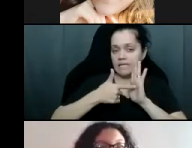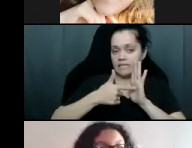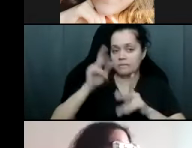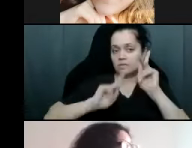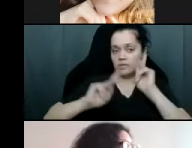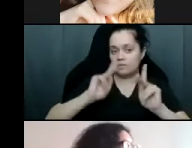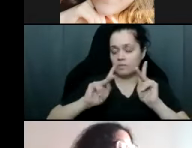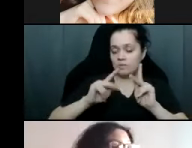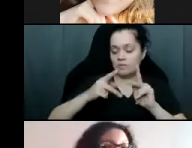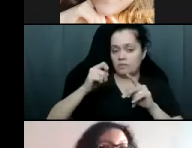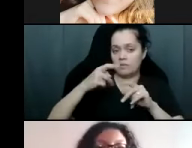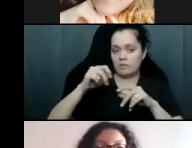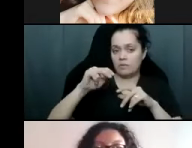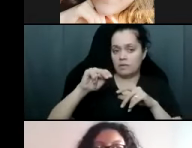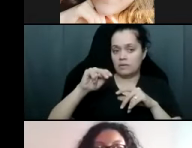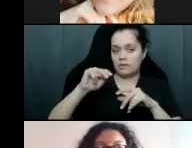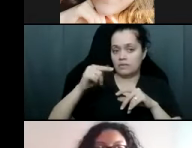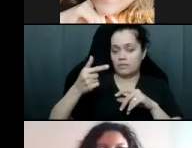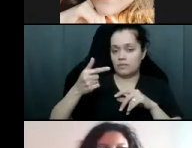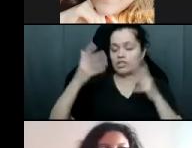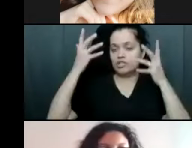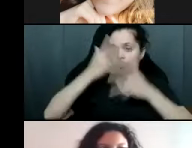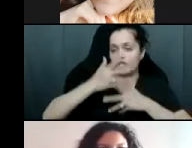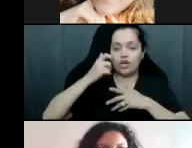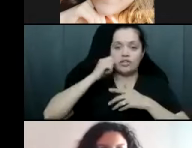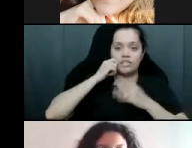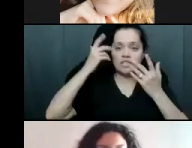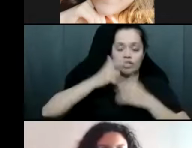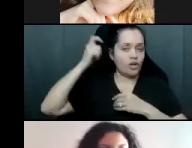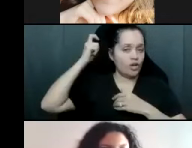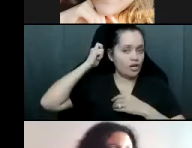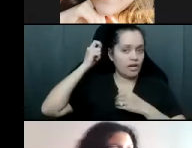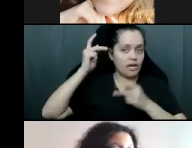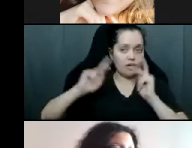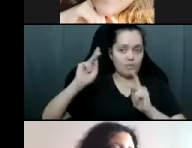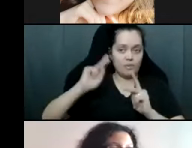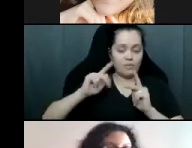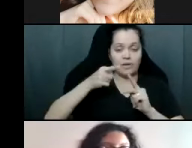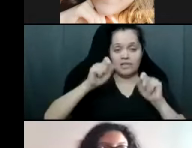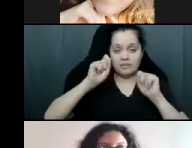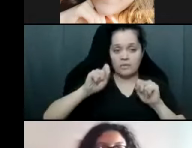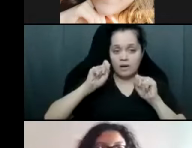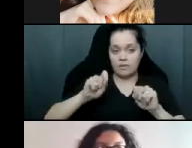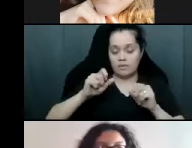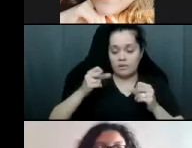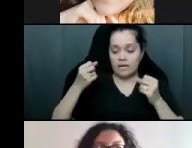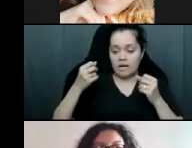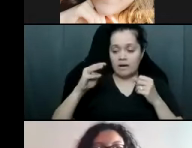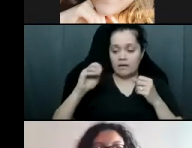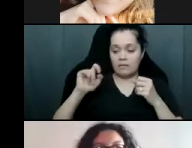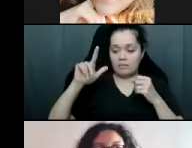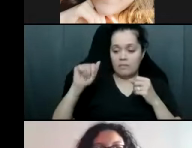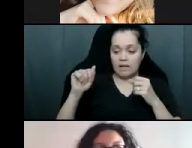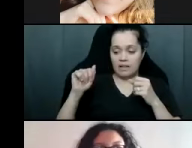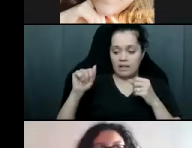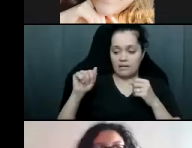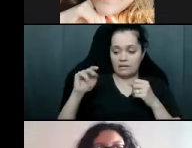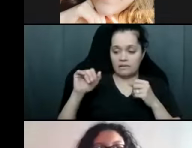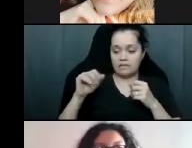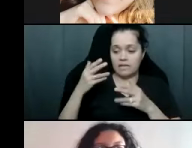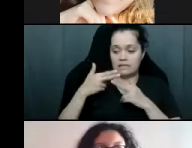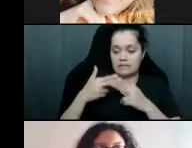of Papua New Guinea are dark-skinned, dark-haired people. And that's probably how Melanesia got its